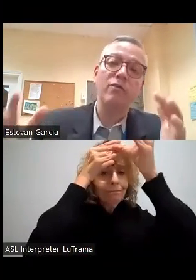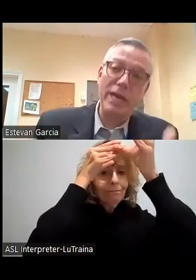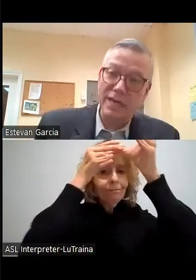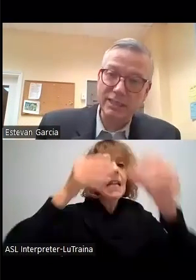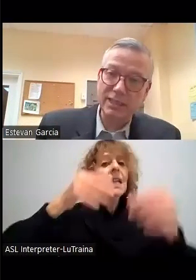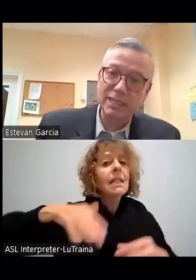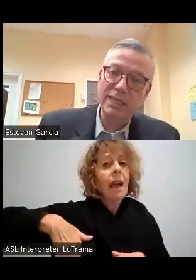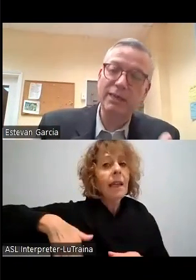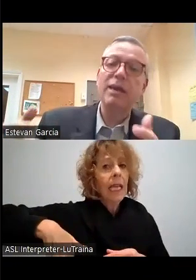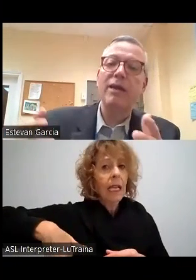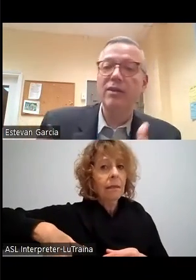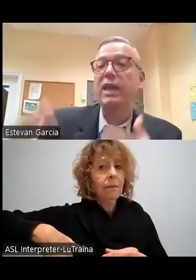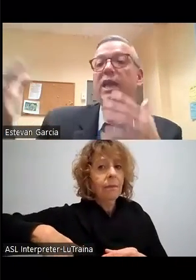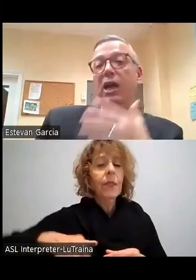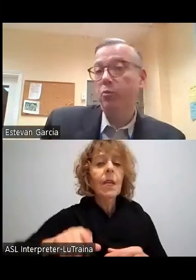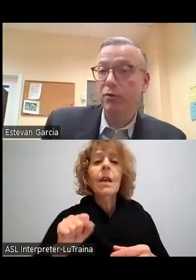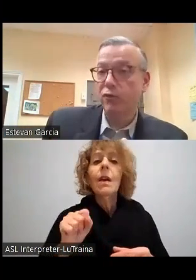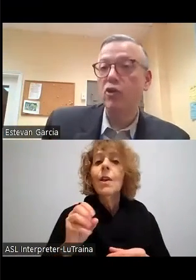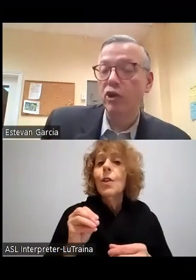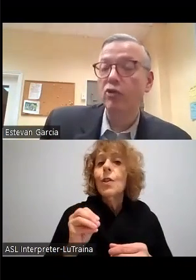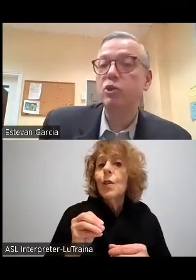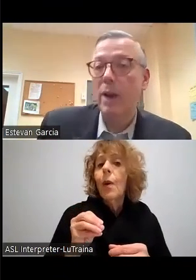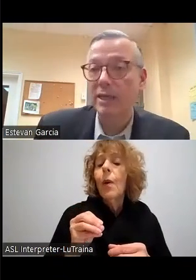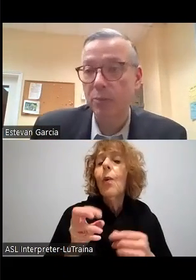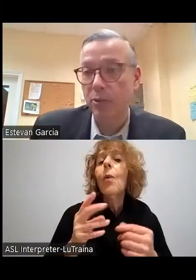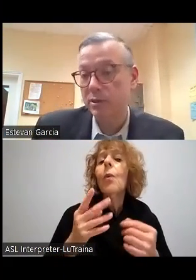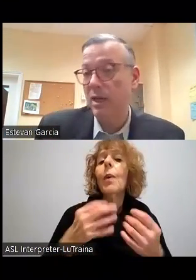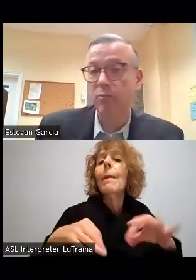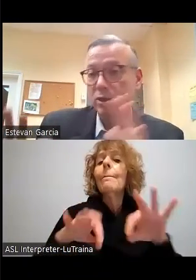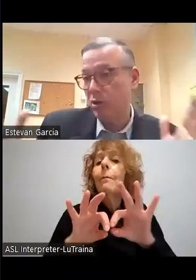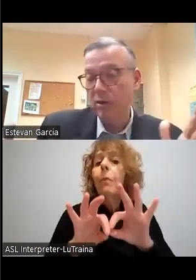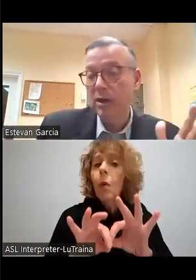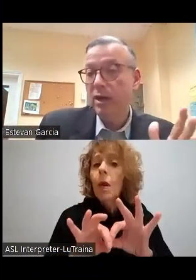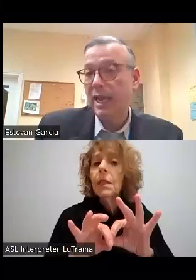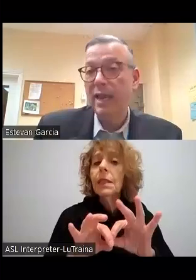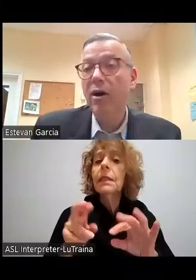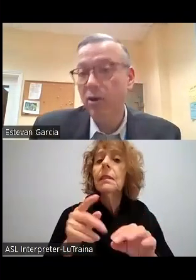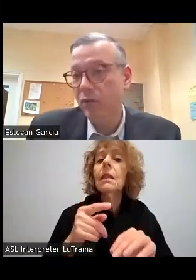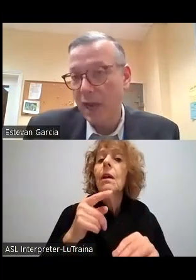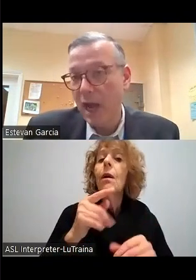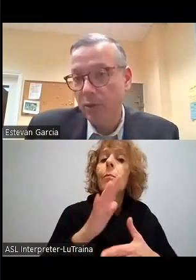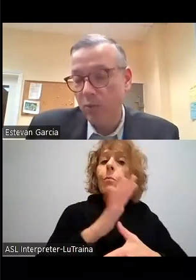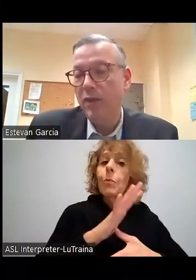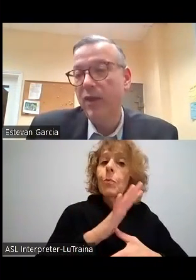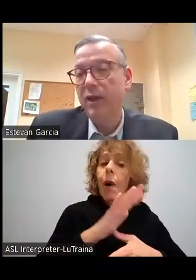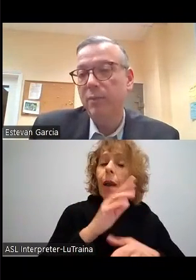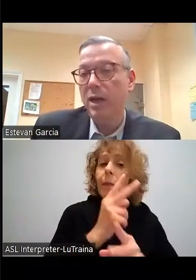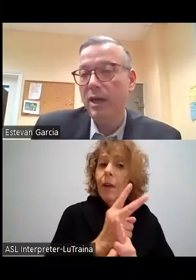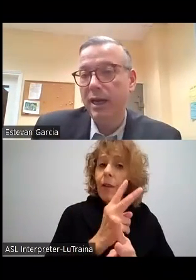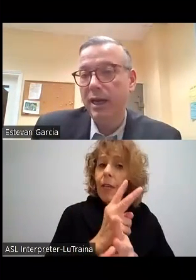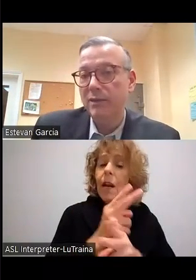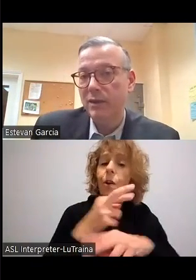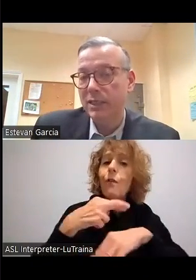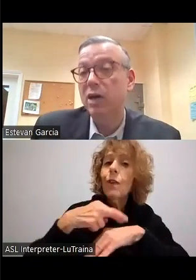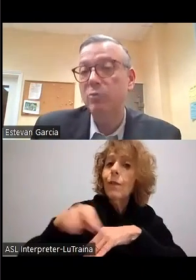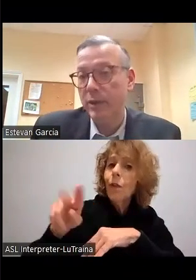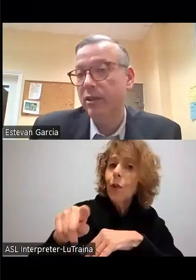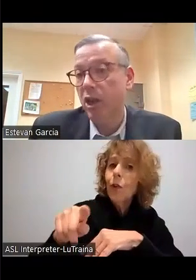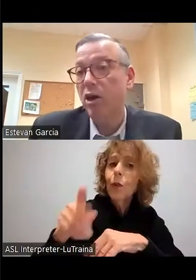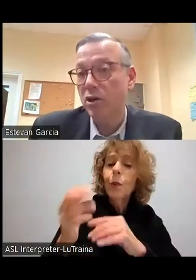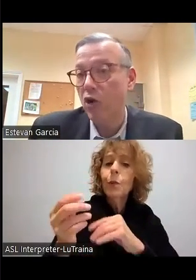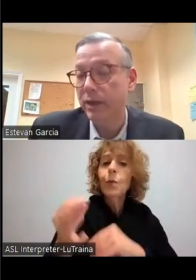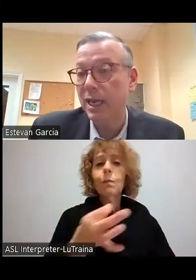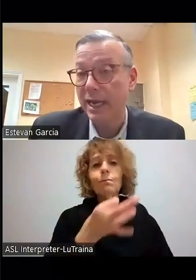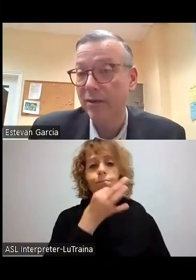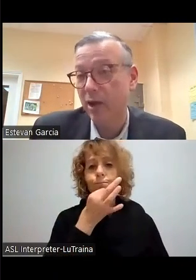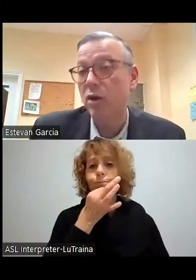and you have a way to discuss it, and then they can help refer you to experts, which are, again, all over the Commonwealth to help treat